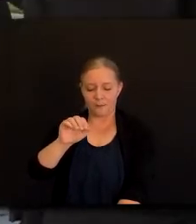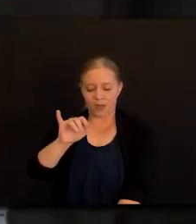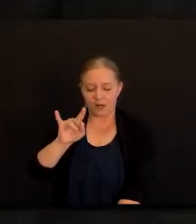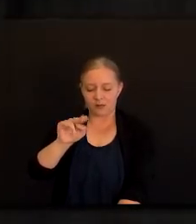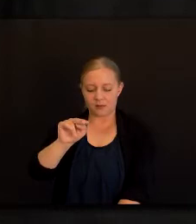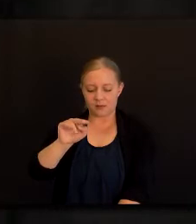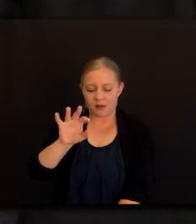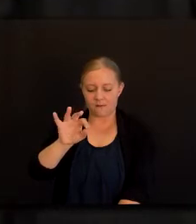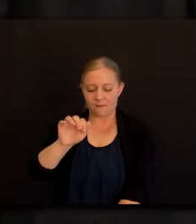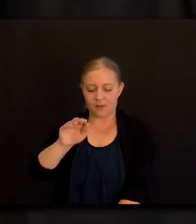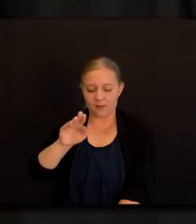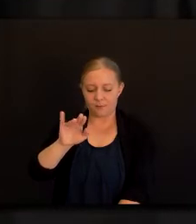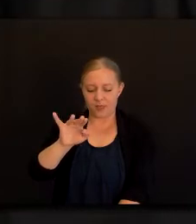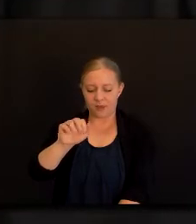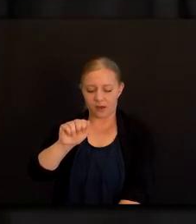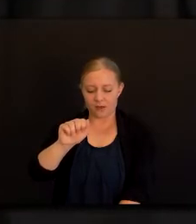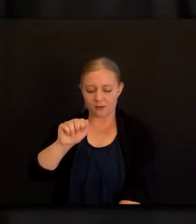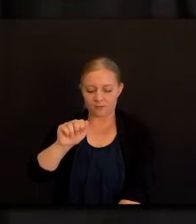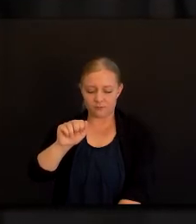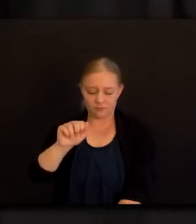Madison Marie Fabia.